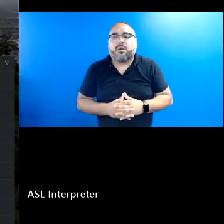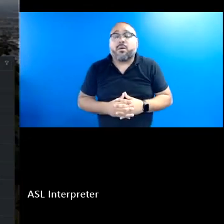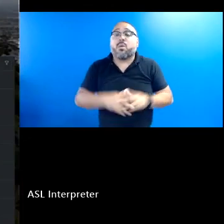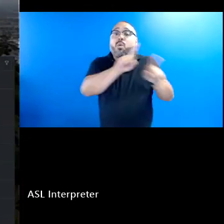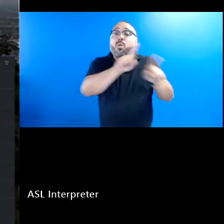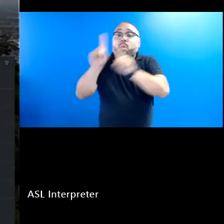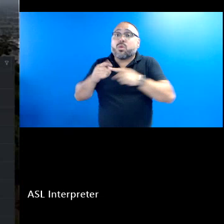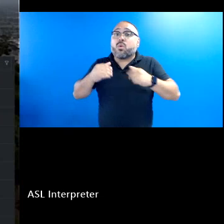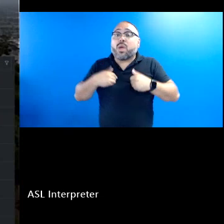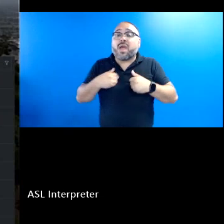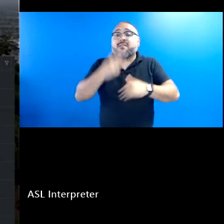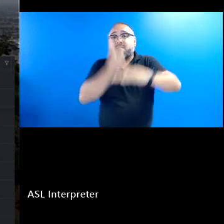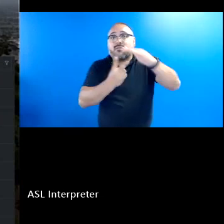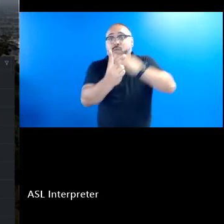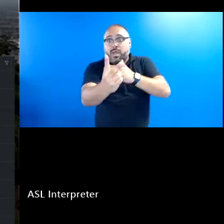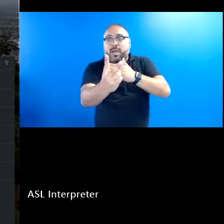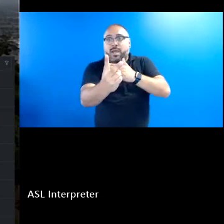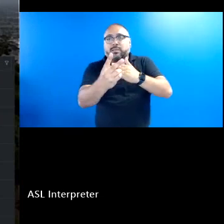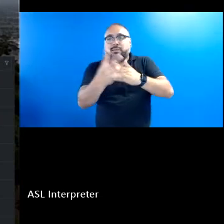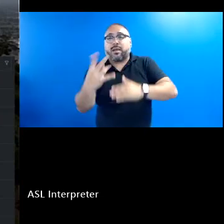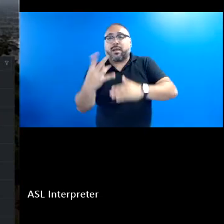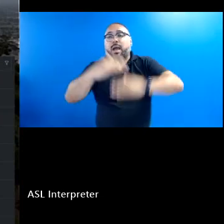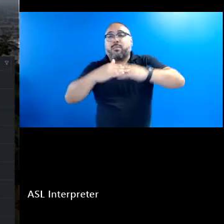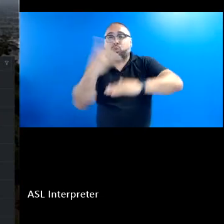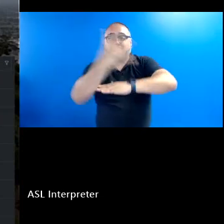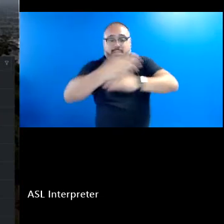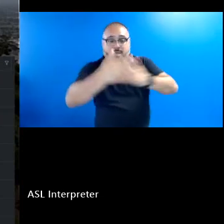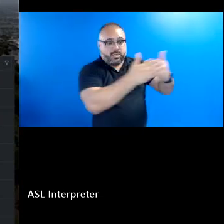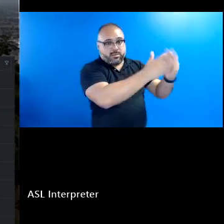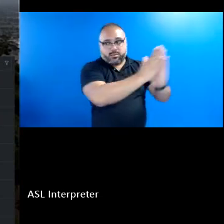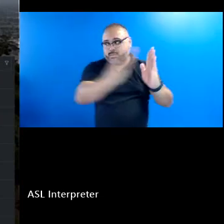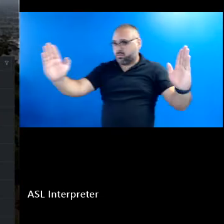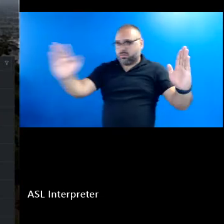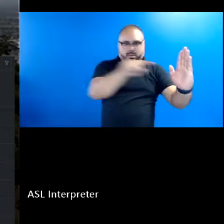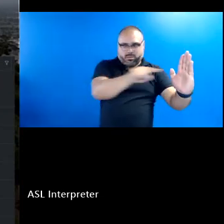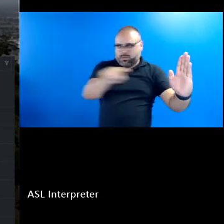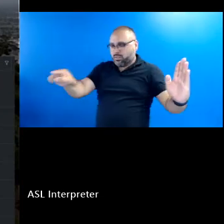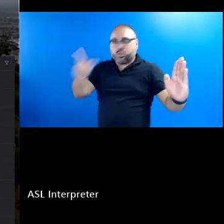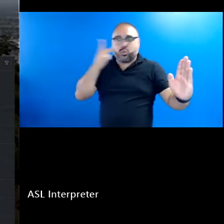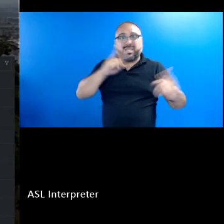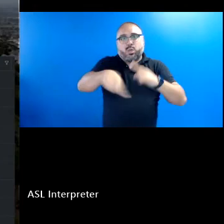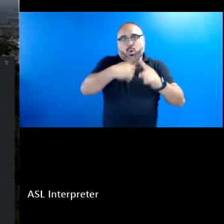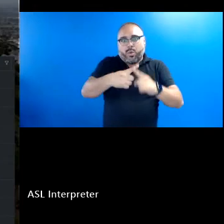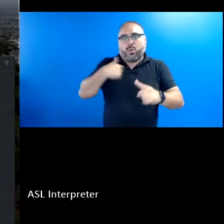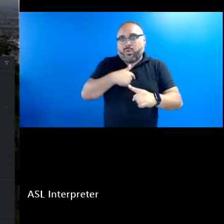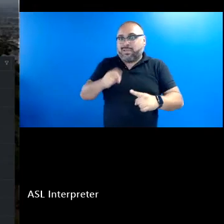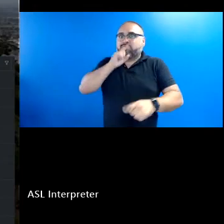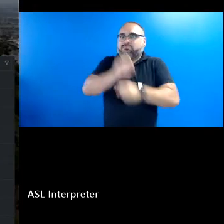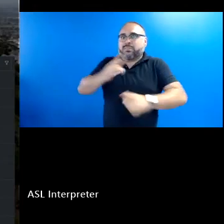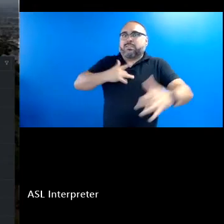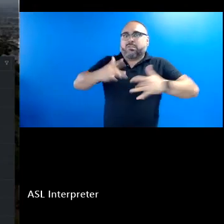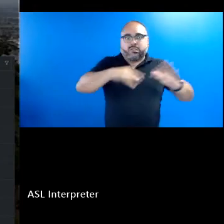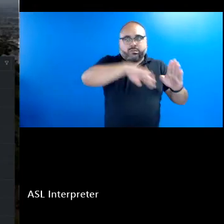that go out those up to 7 days that help us pinpoint areas to focus on. And so we'll also be monitoring